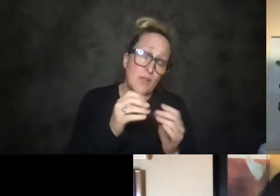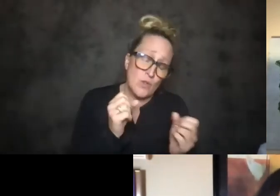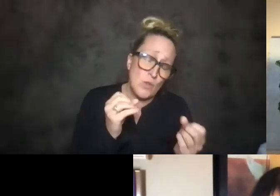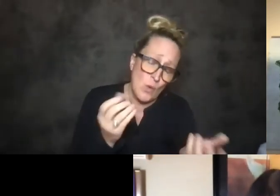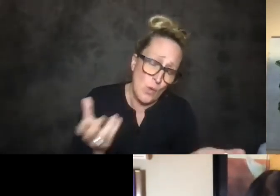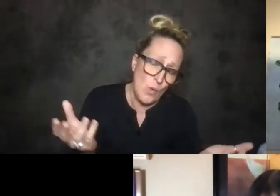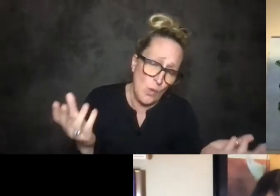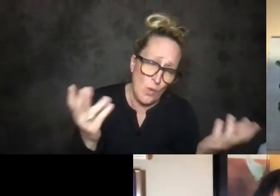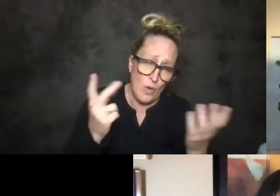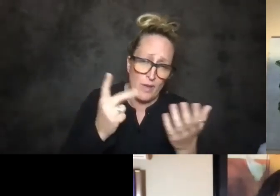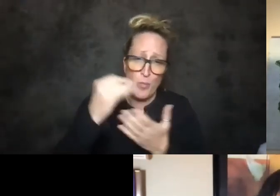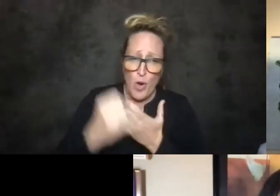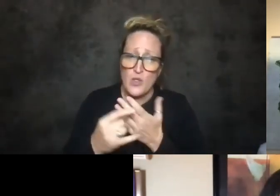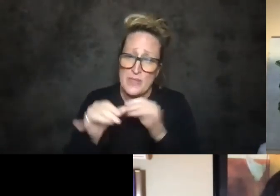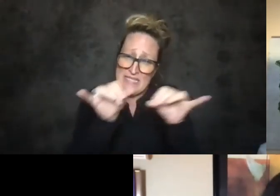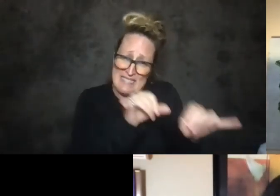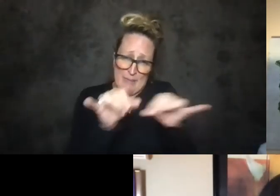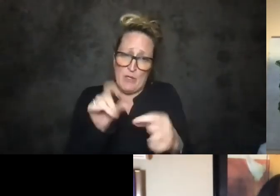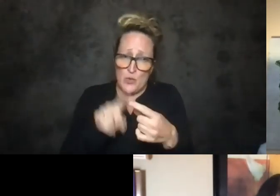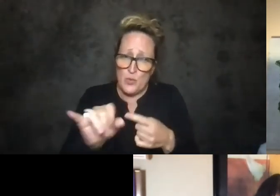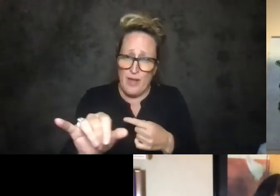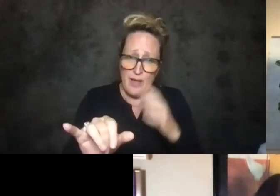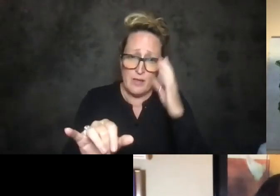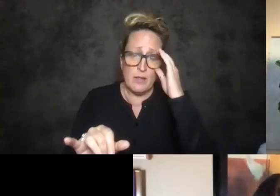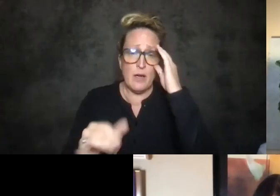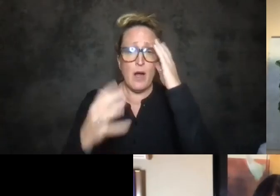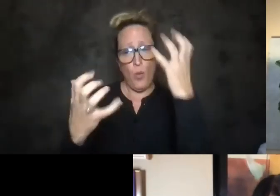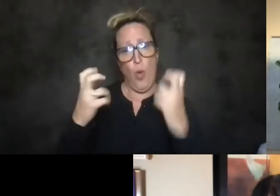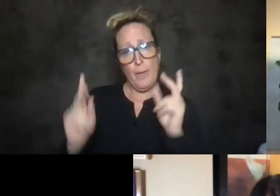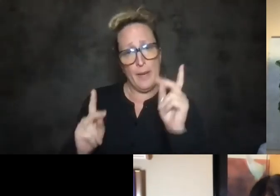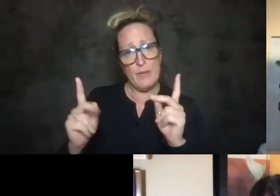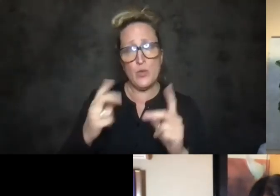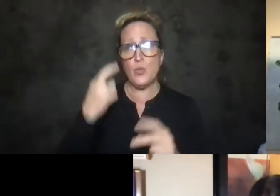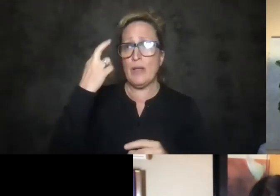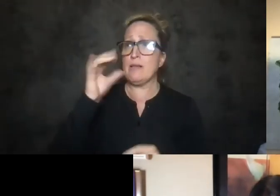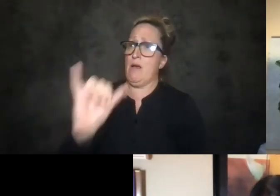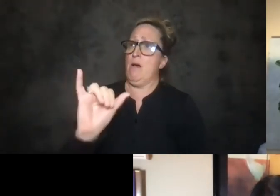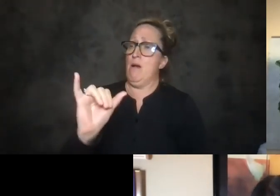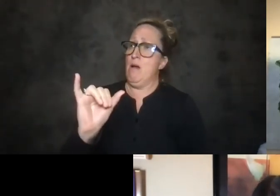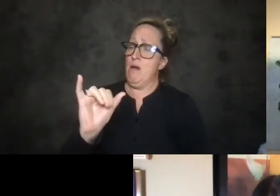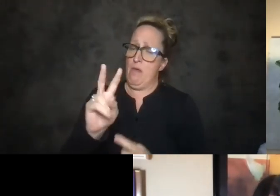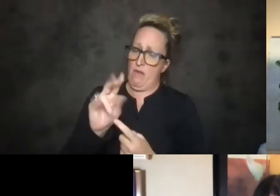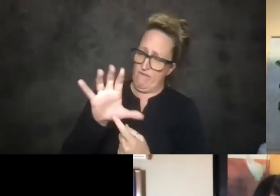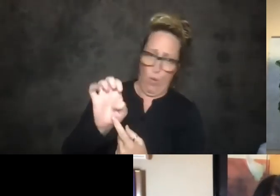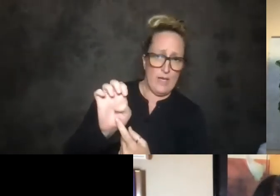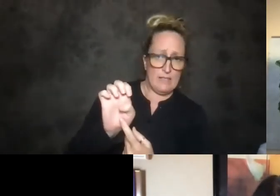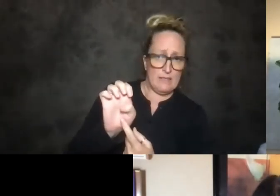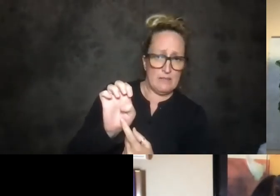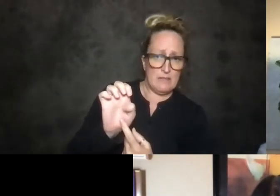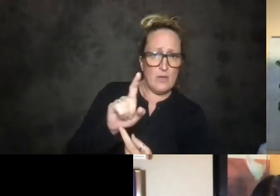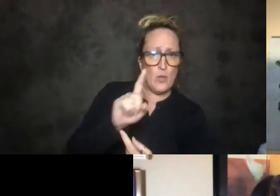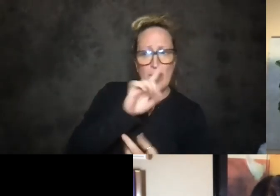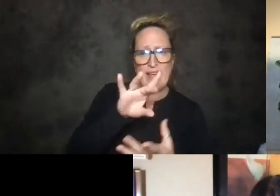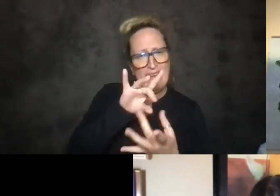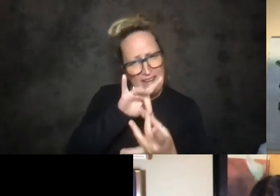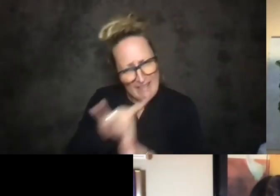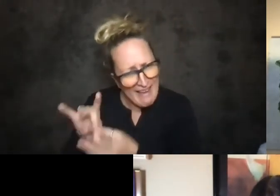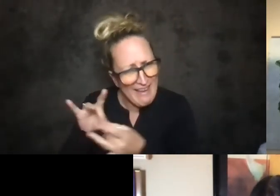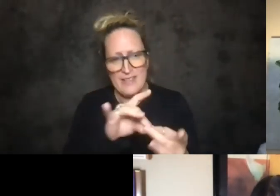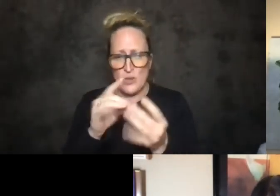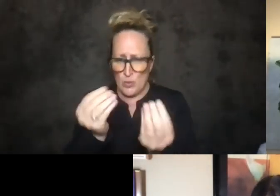the project was similar to that. I wanted people to realize that our voices really are connected to